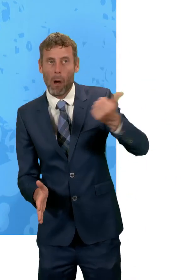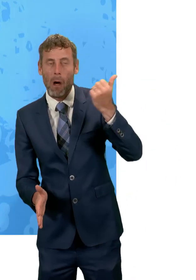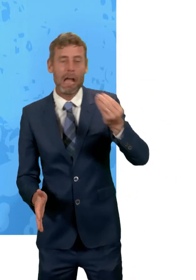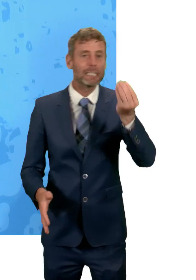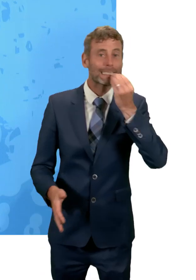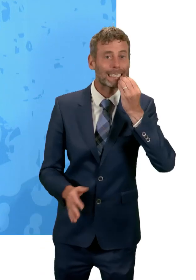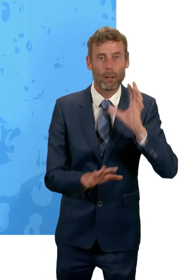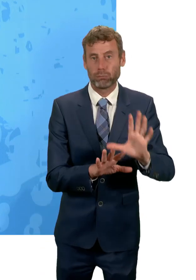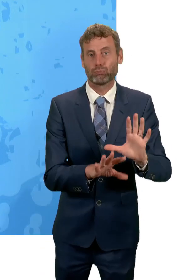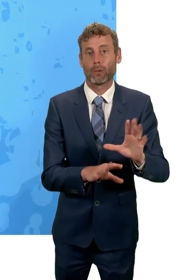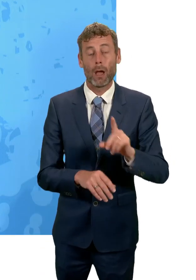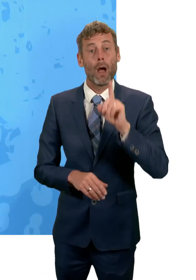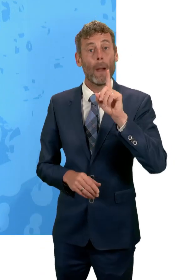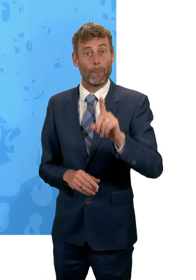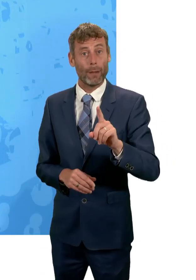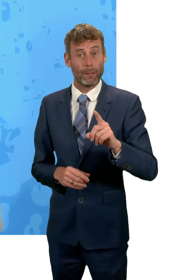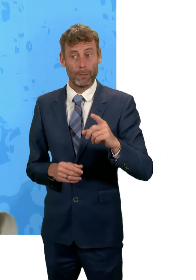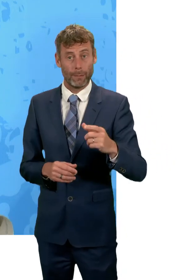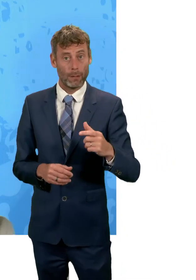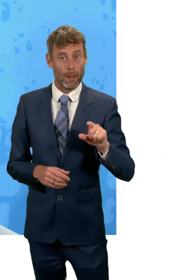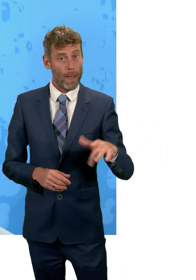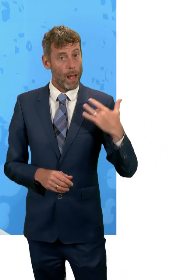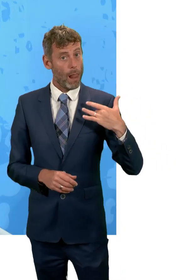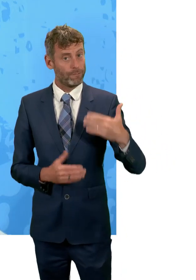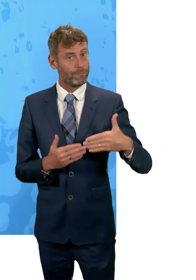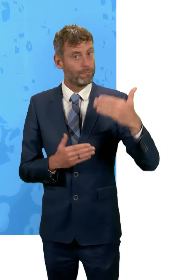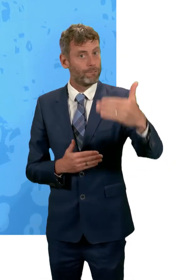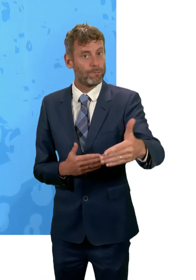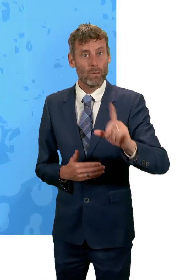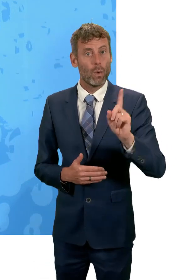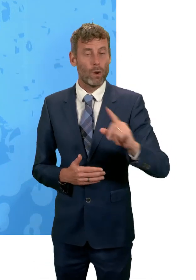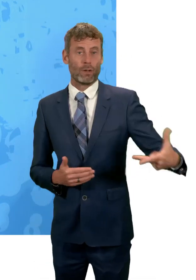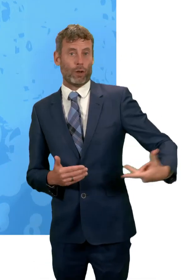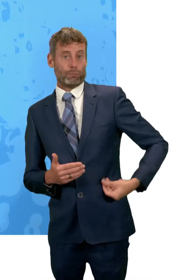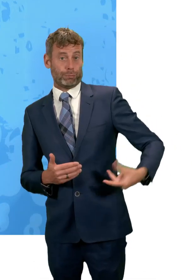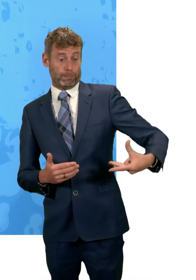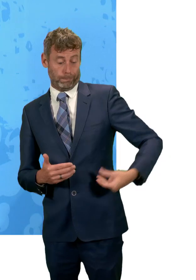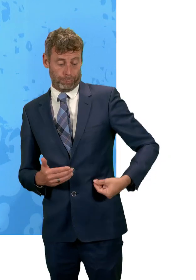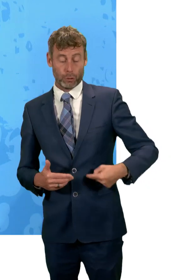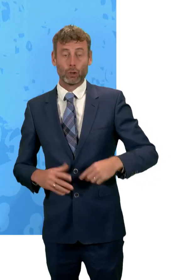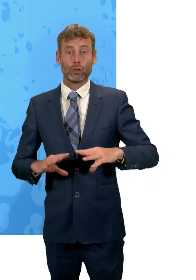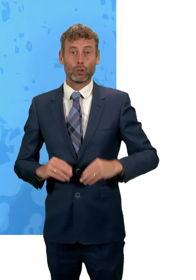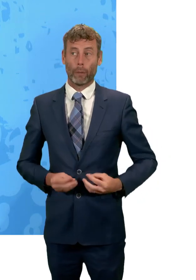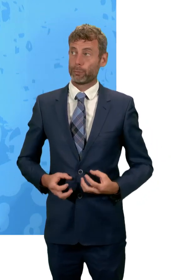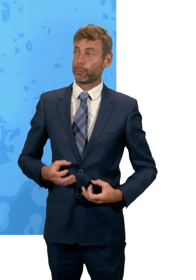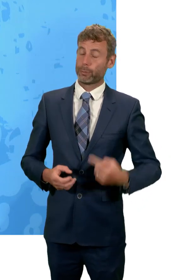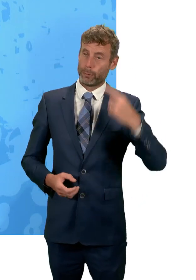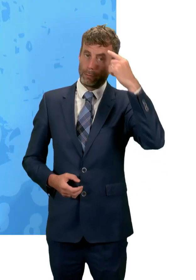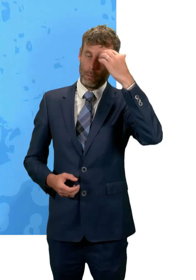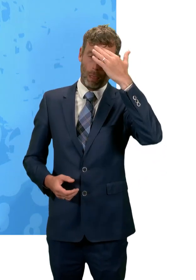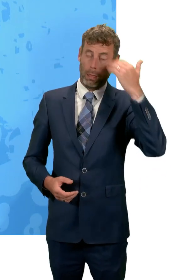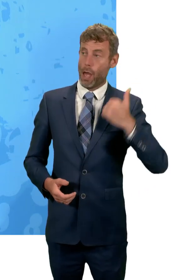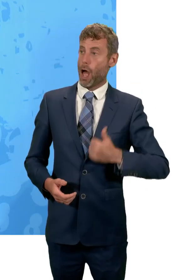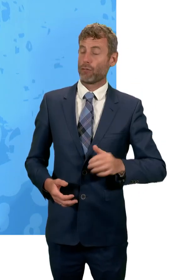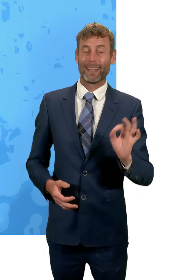also the long-term effects, you know, are people then hooked? As you say, they only work. So I think if anyone is getting those